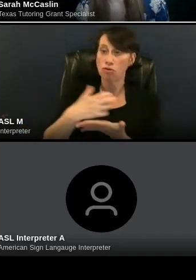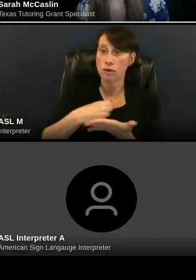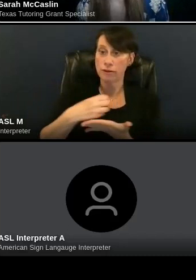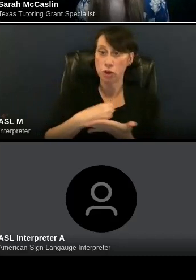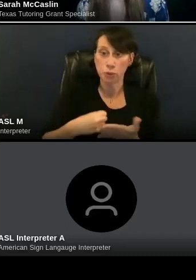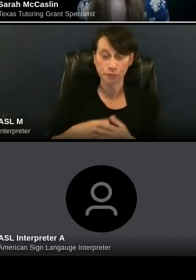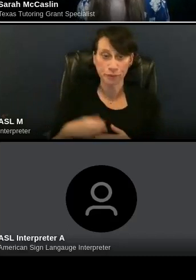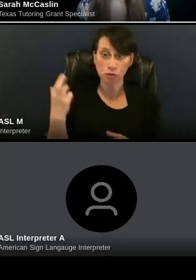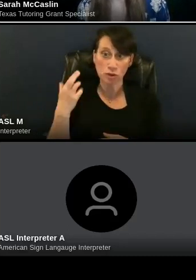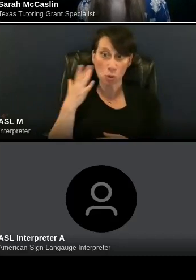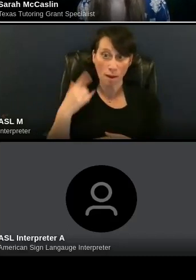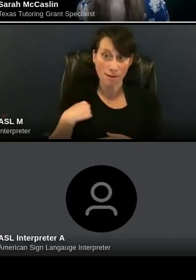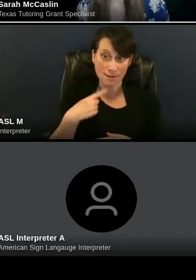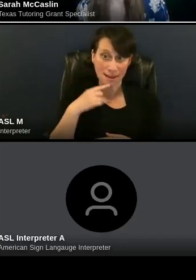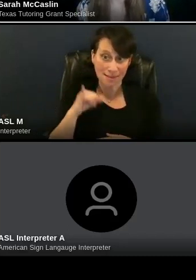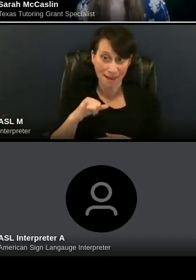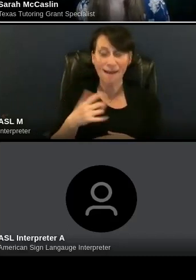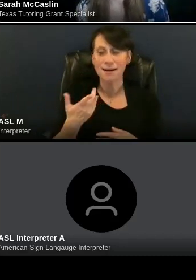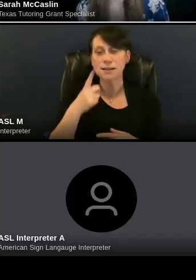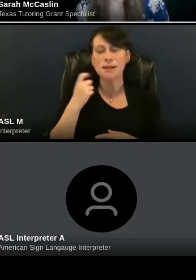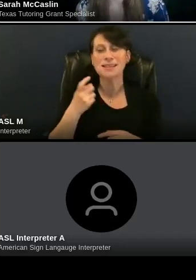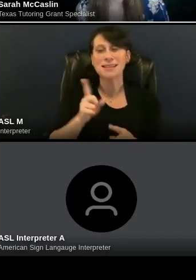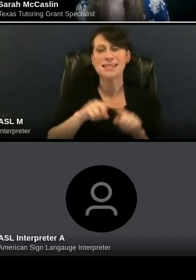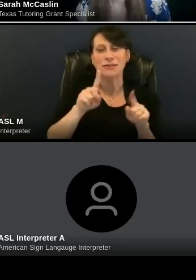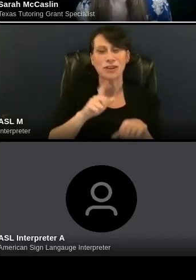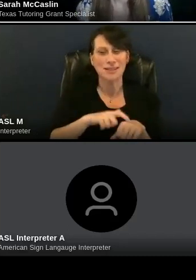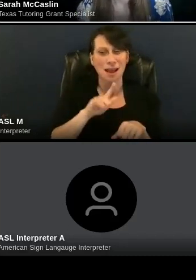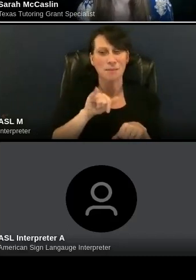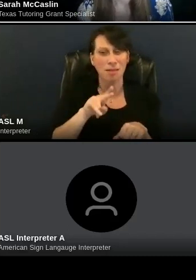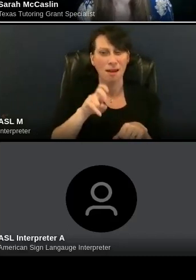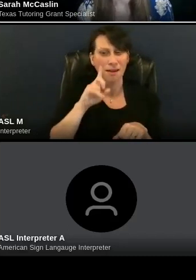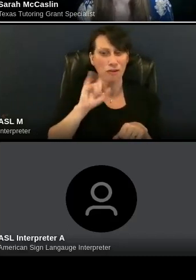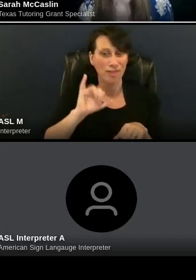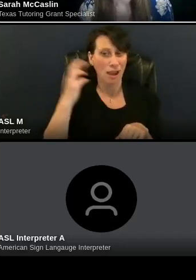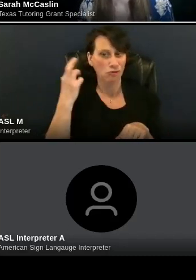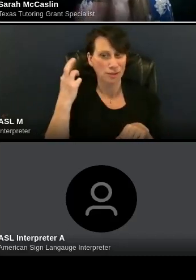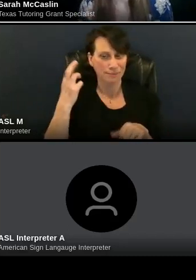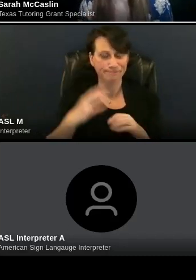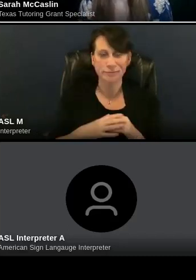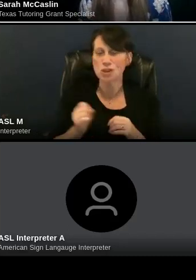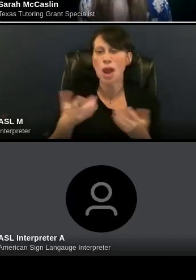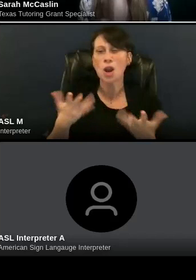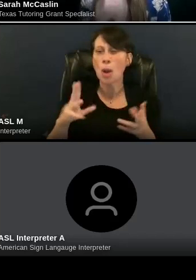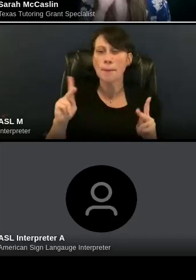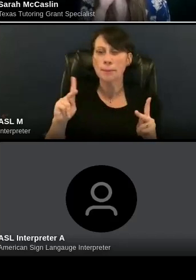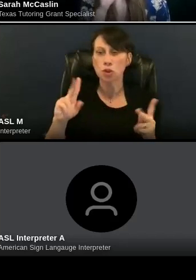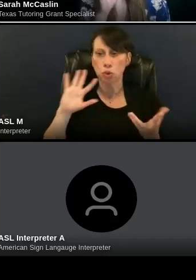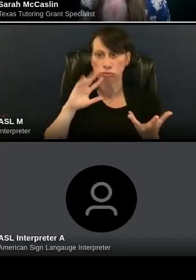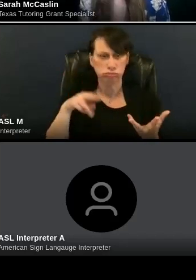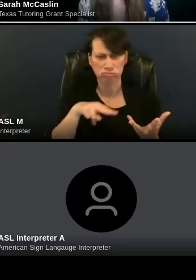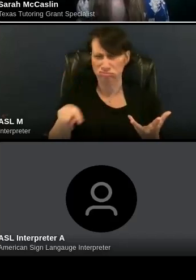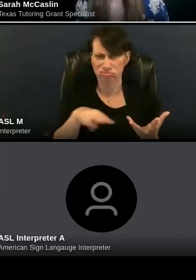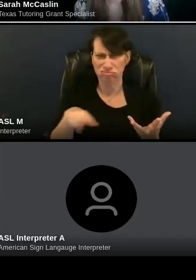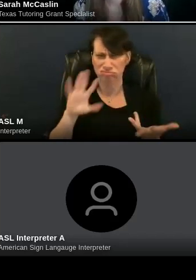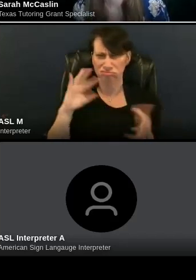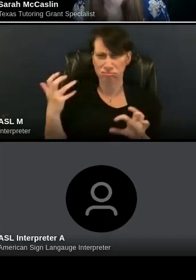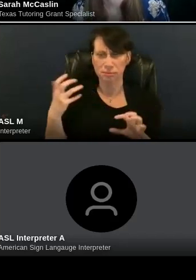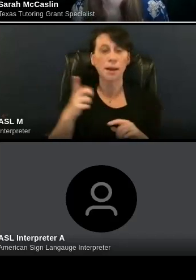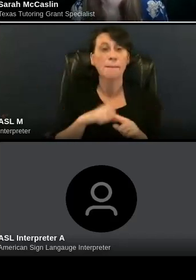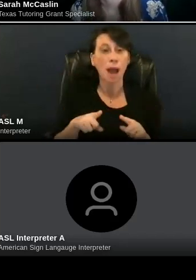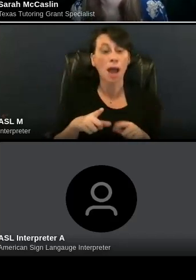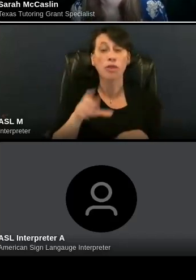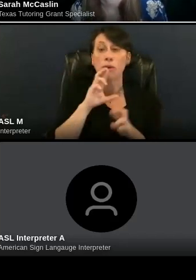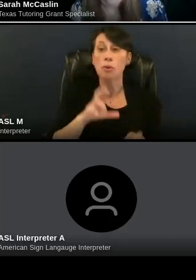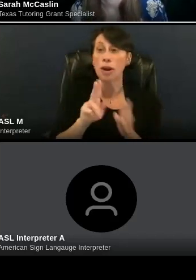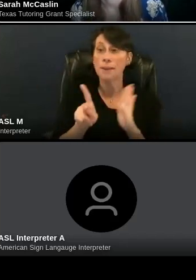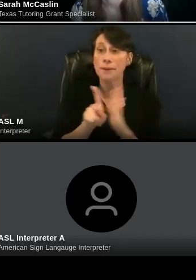mention that is because it puts us on a bit of a different timeline. And so I didn't want anybody to get thrown off. But the reporting